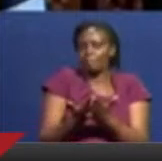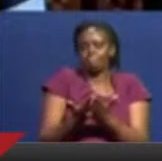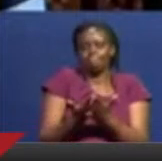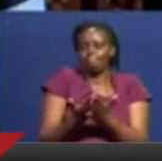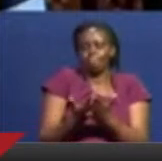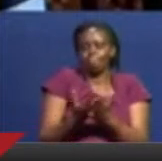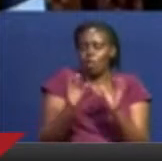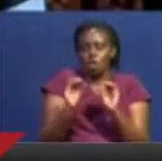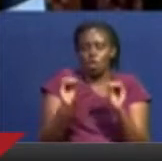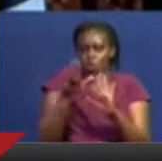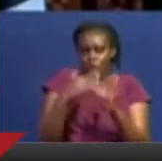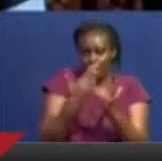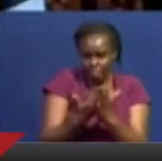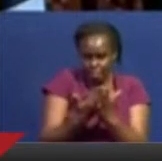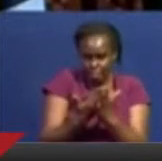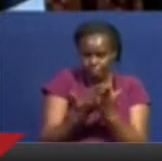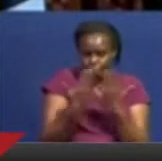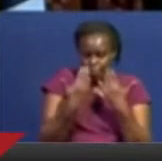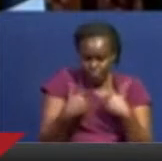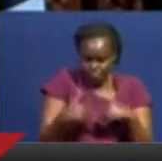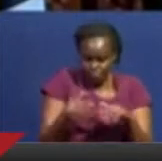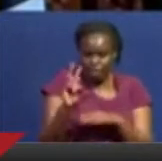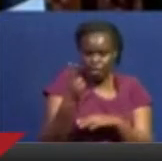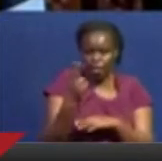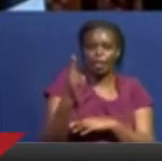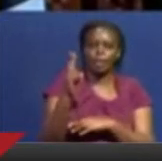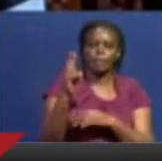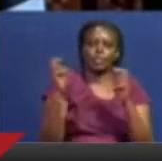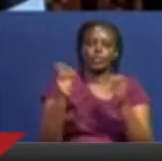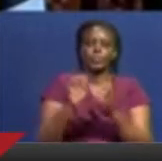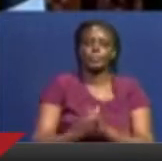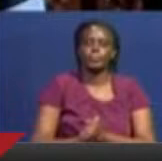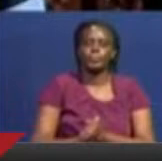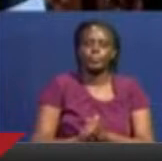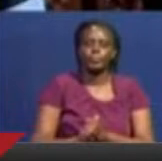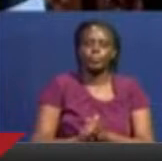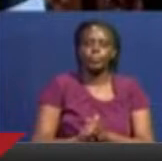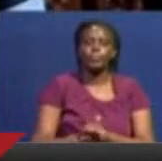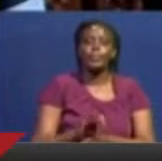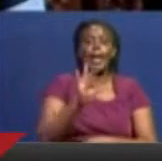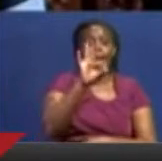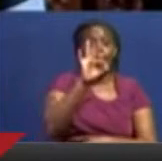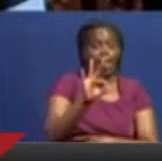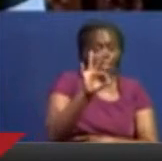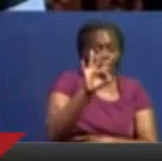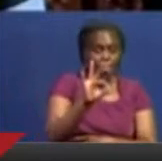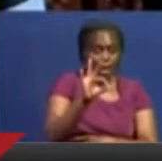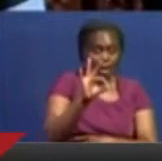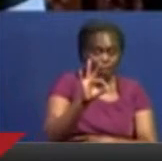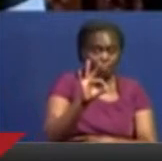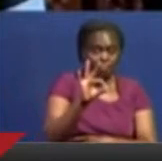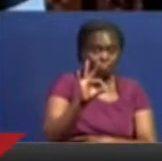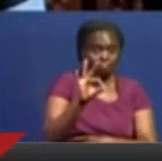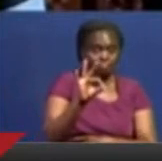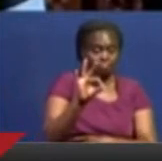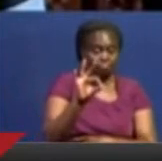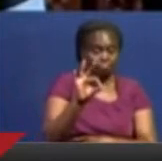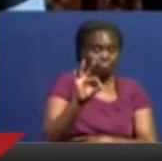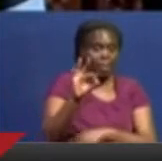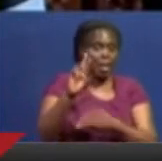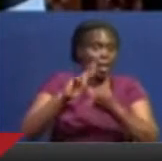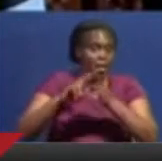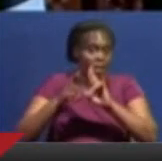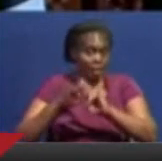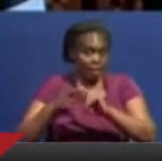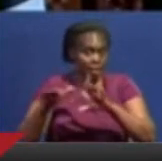this case. This settles the second issue. Honourable members, on the third issue relating to whether members